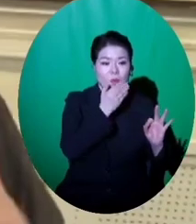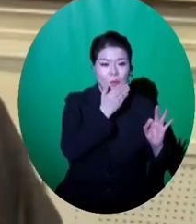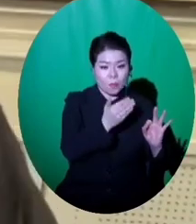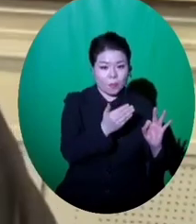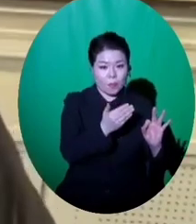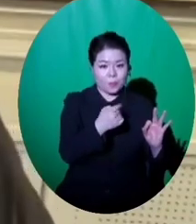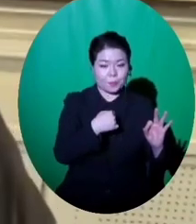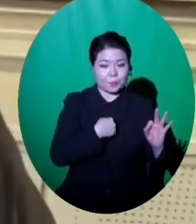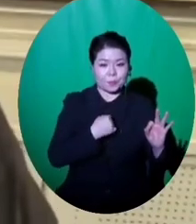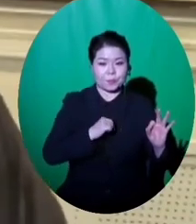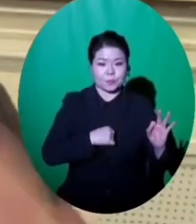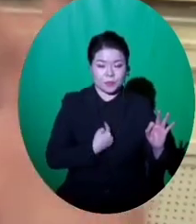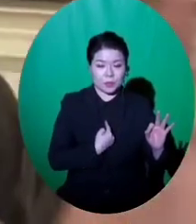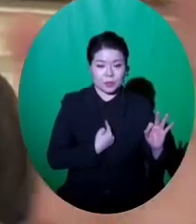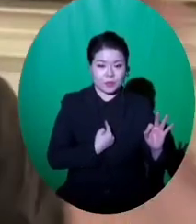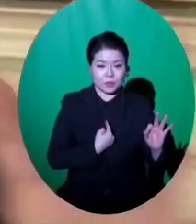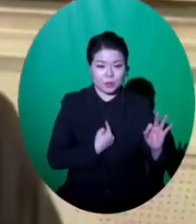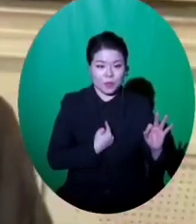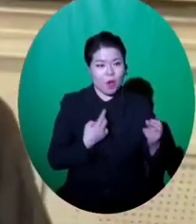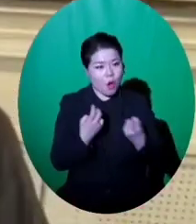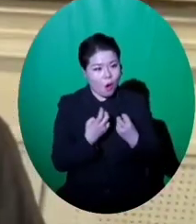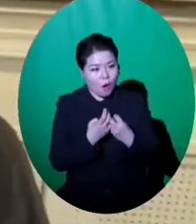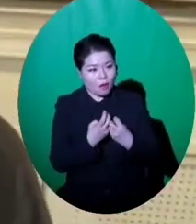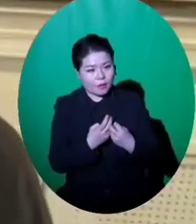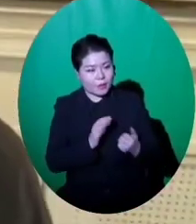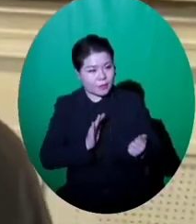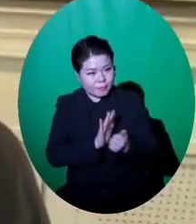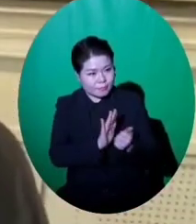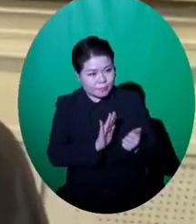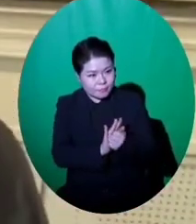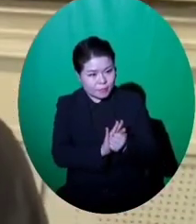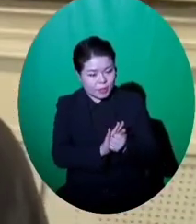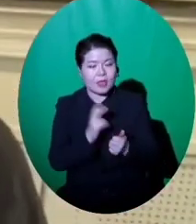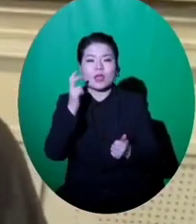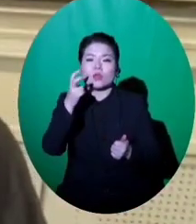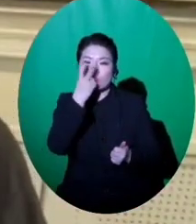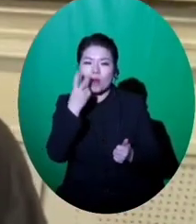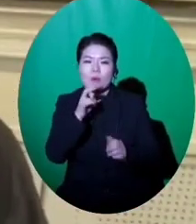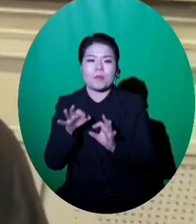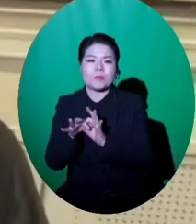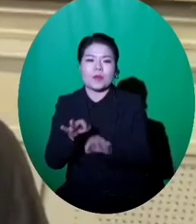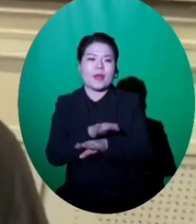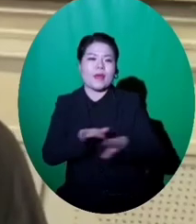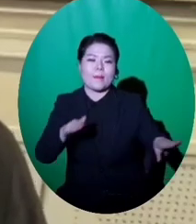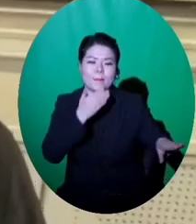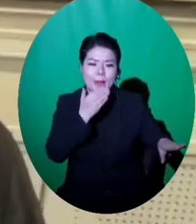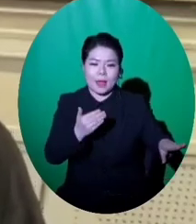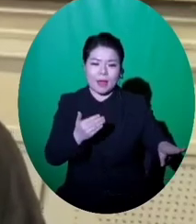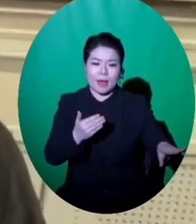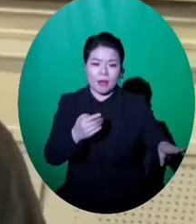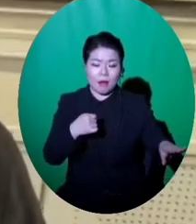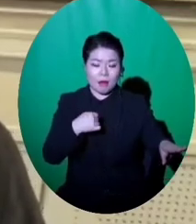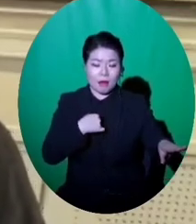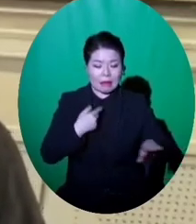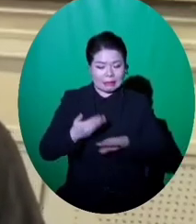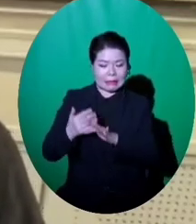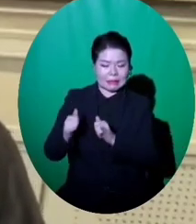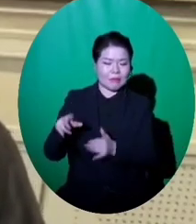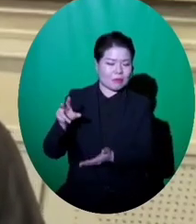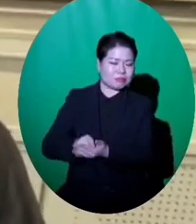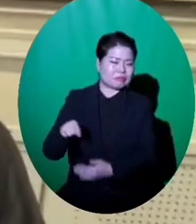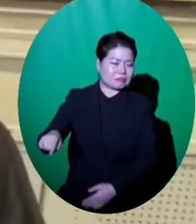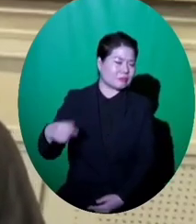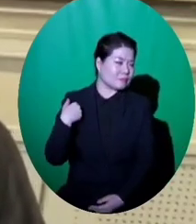As long as people think that it's somebody else's problem, it won't get solved. And the only way to make people begin to recognize that they have